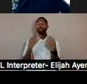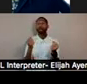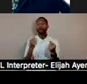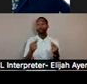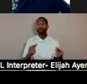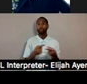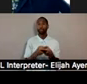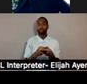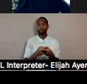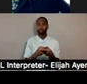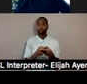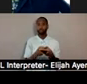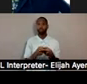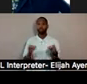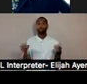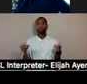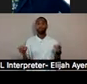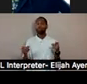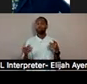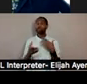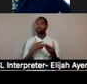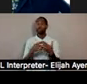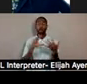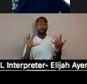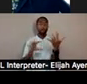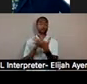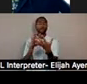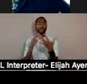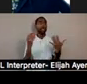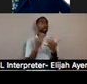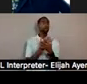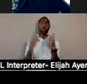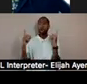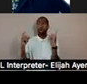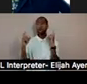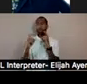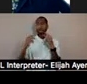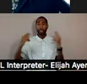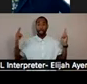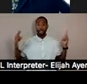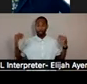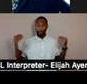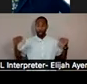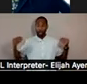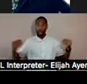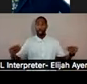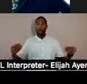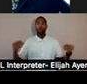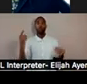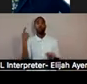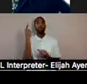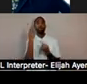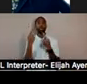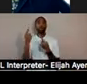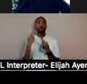And however messy, nuanced, or complex those histories have been, and particularly when we think about